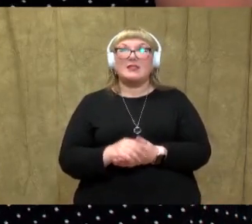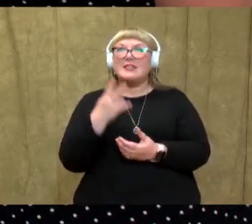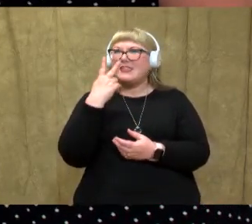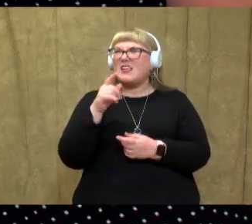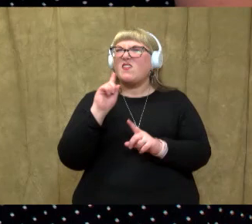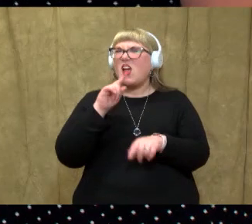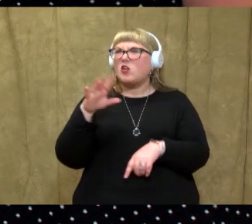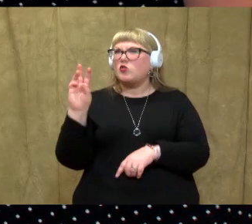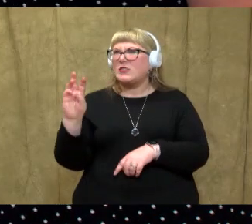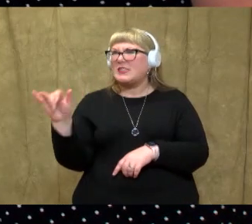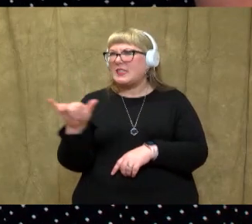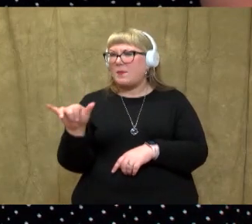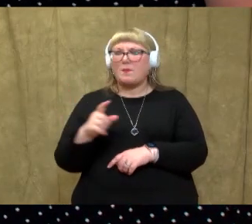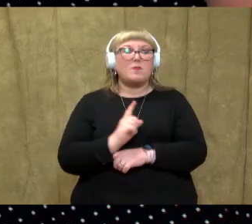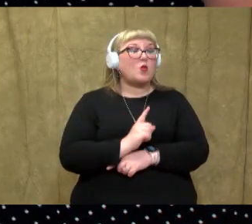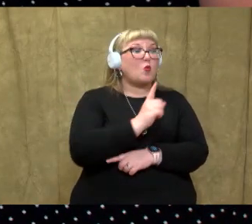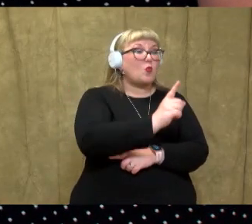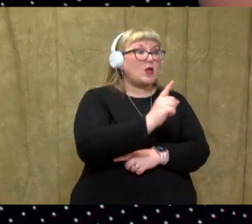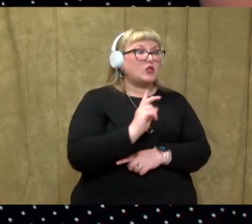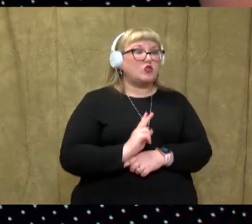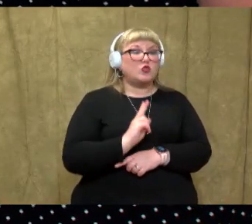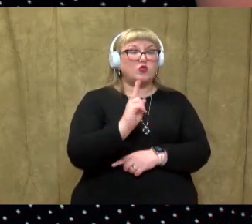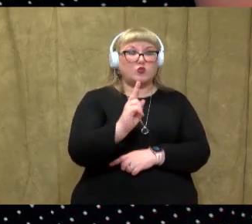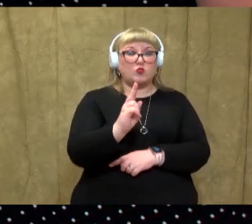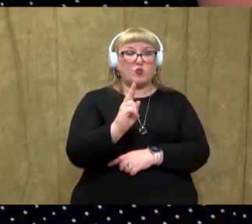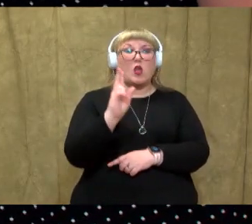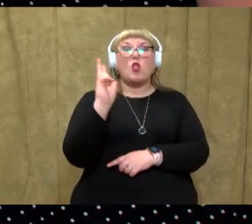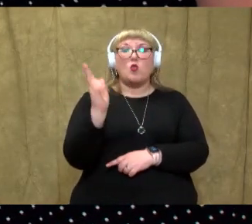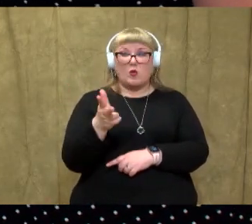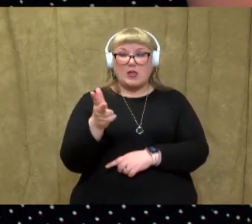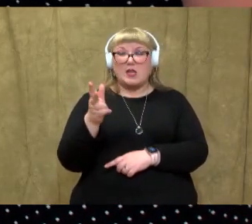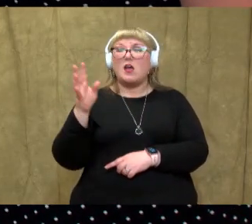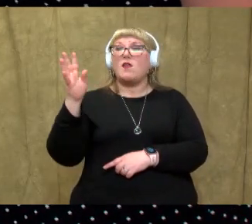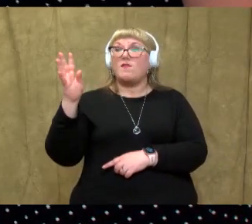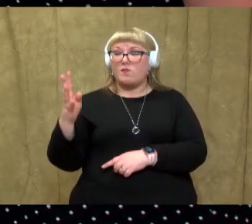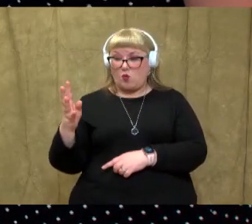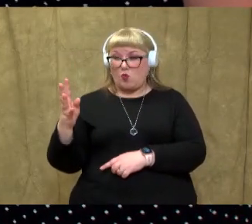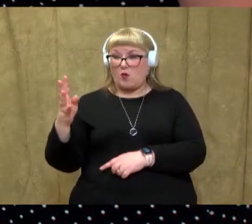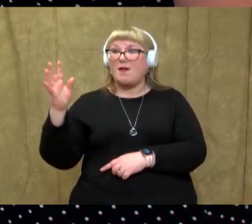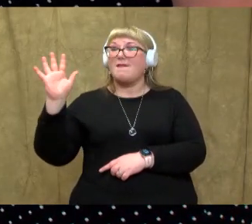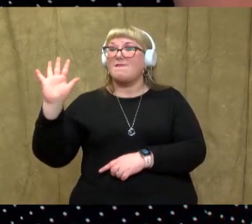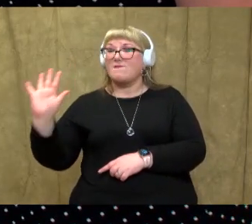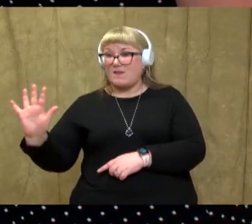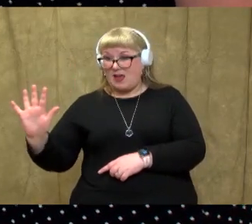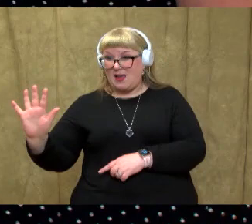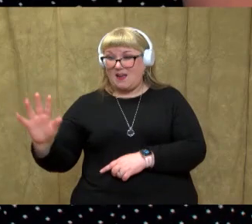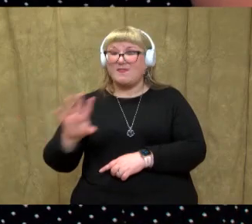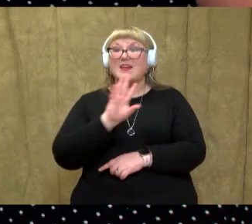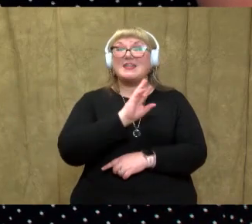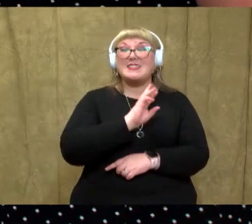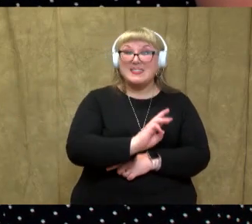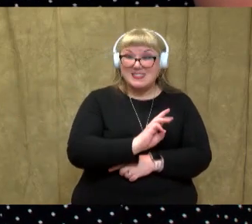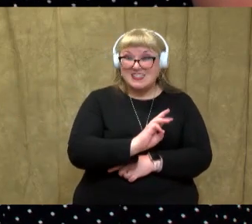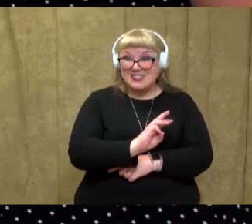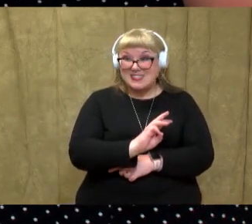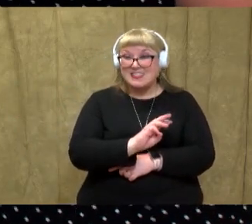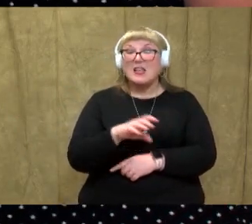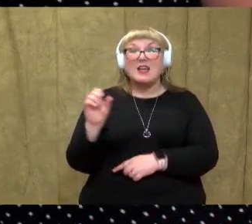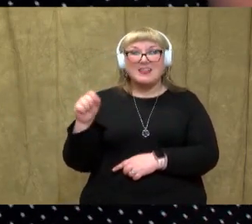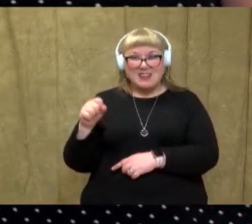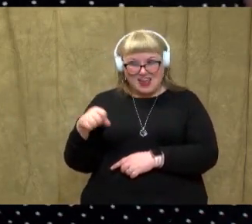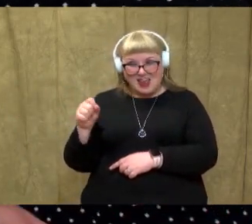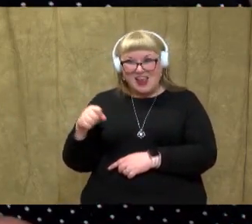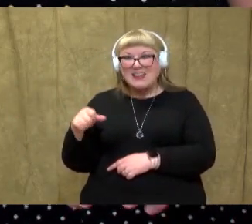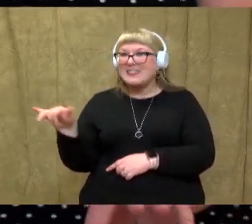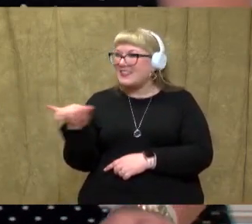6. 1, 2, 3, 4, 5, 6.